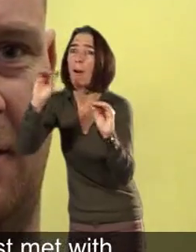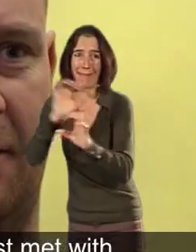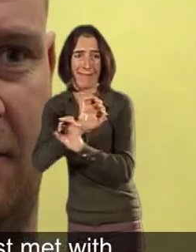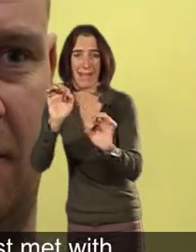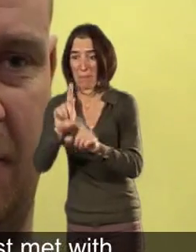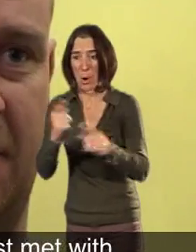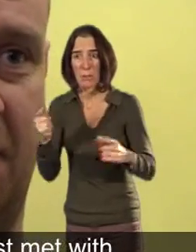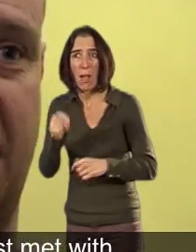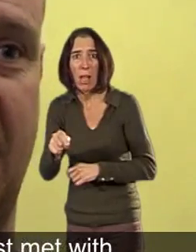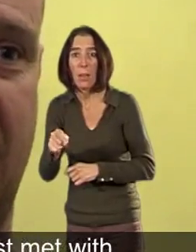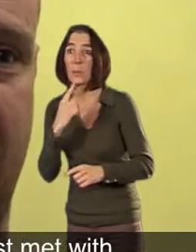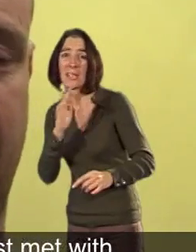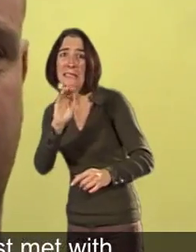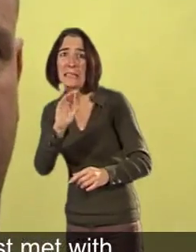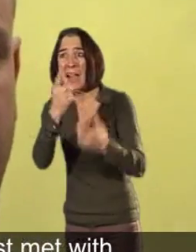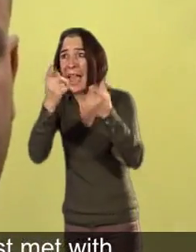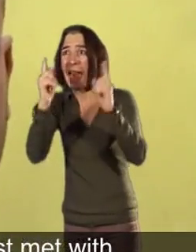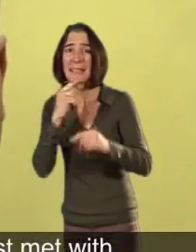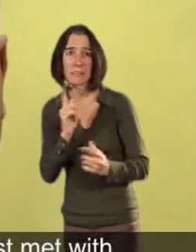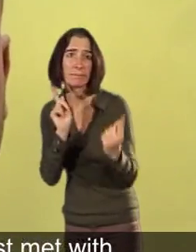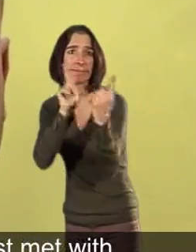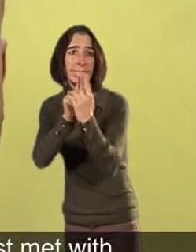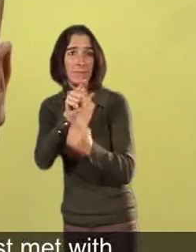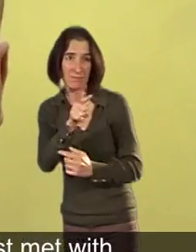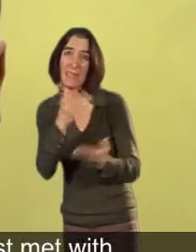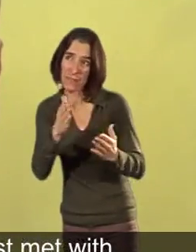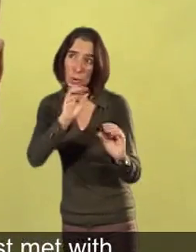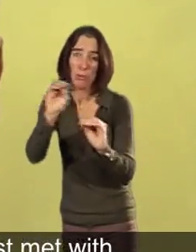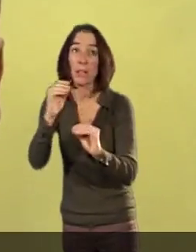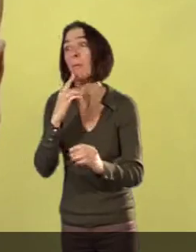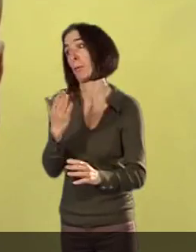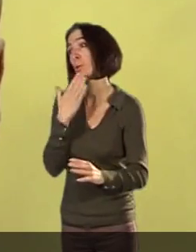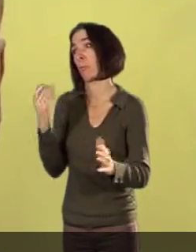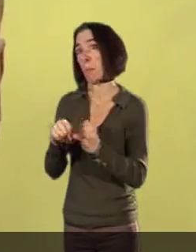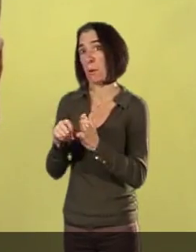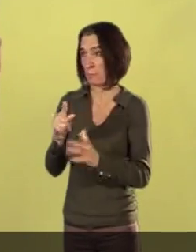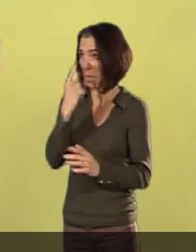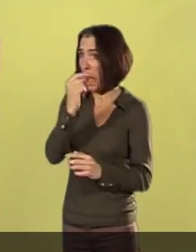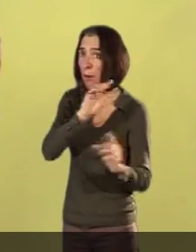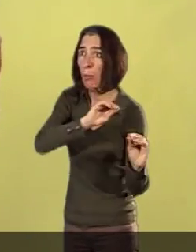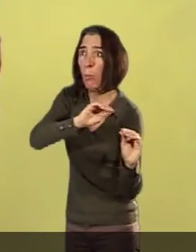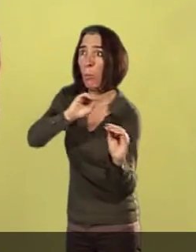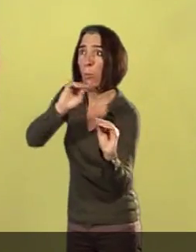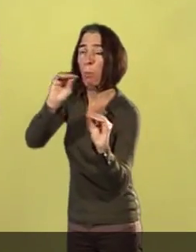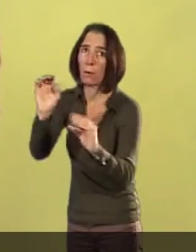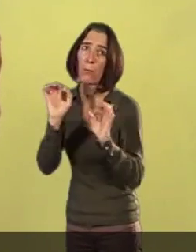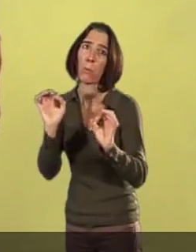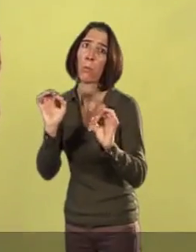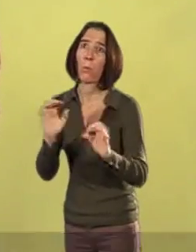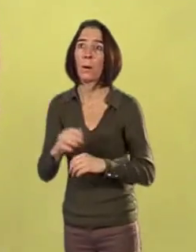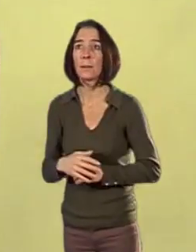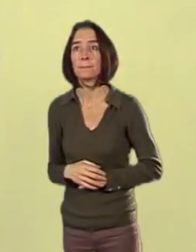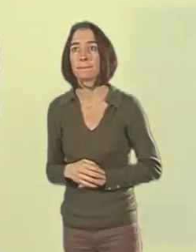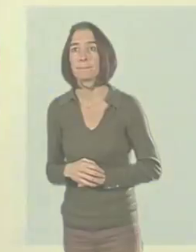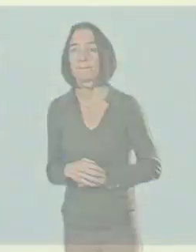And when we said that, when we first met with Mrs. O'Reilly, she says, no problem, we'll train everybody. Yeah. Which is spot on.